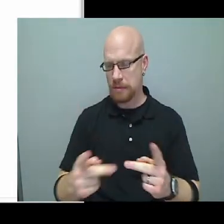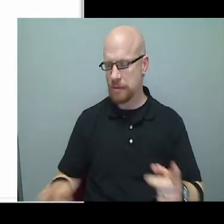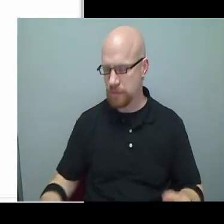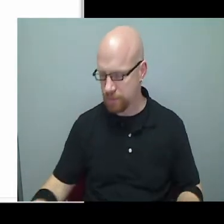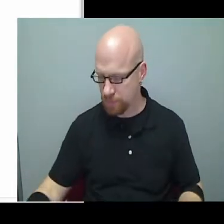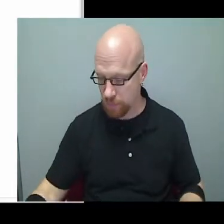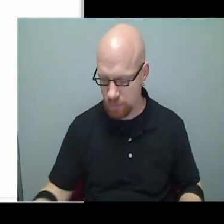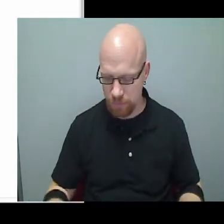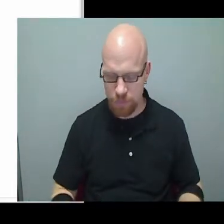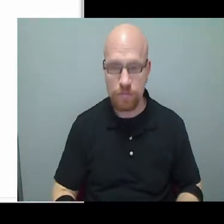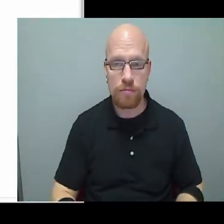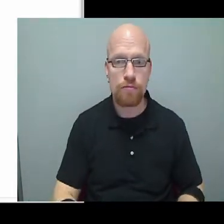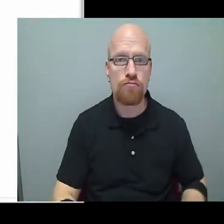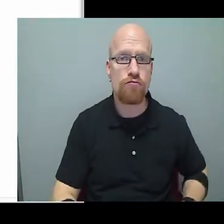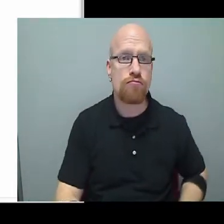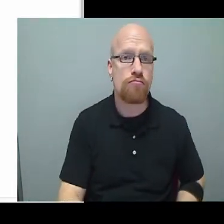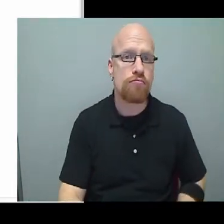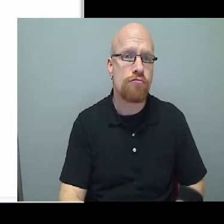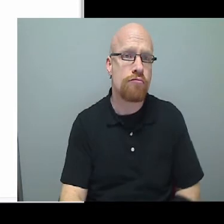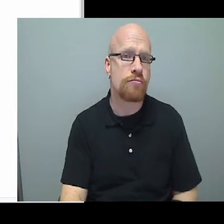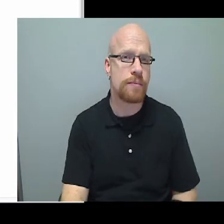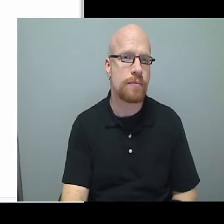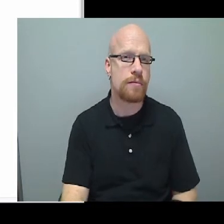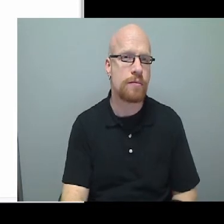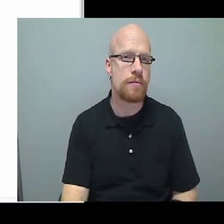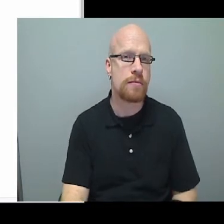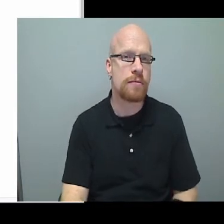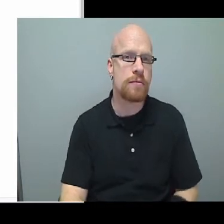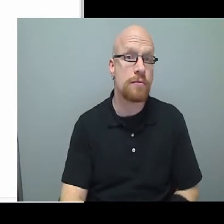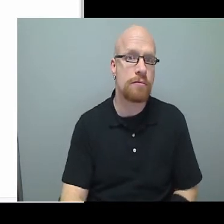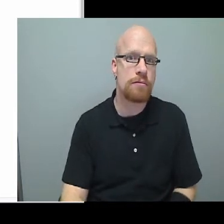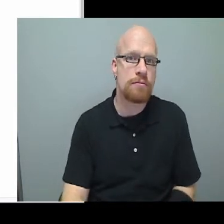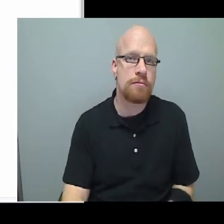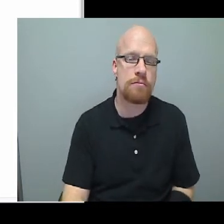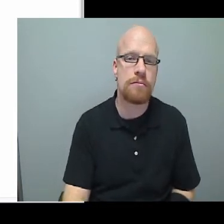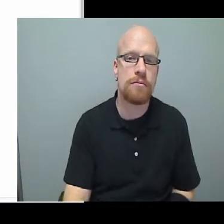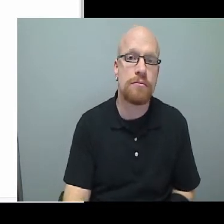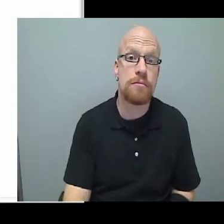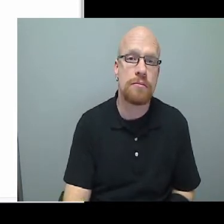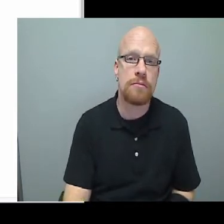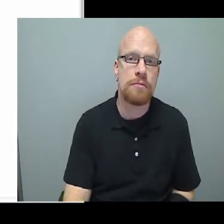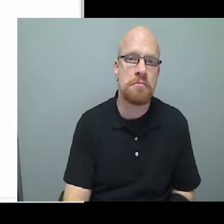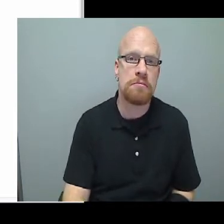a corner on the grid. I can see two examples.